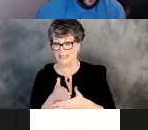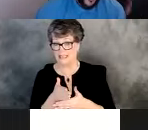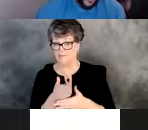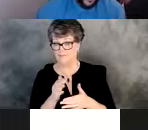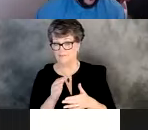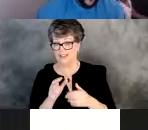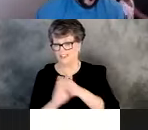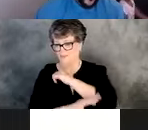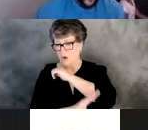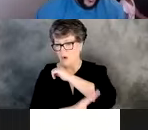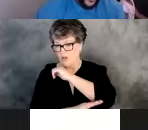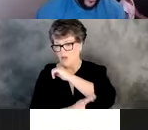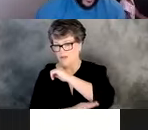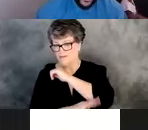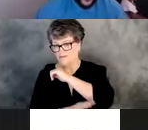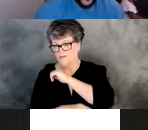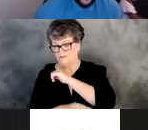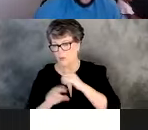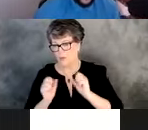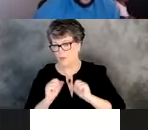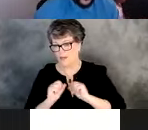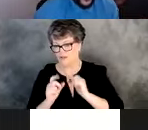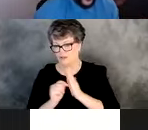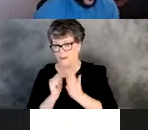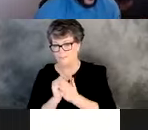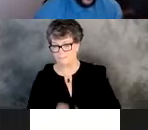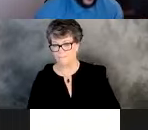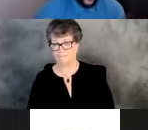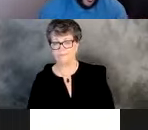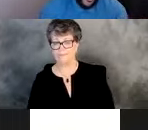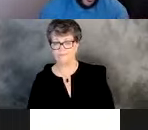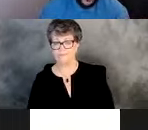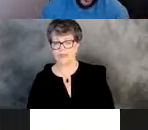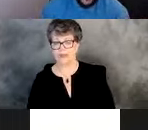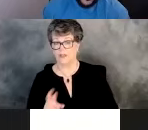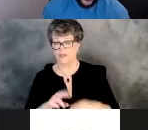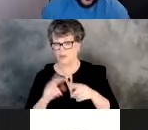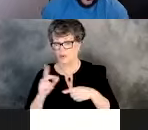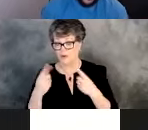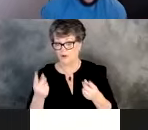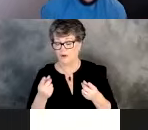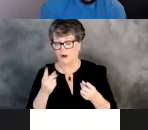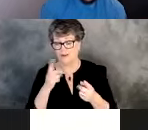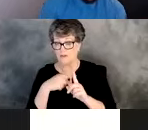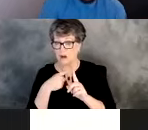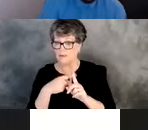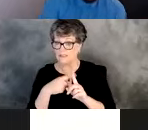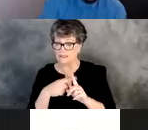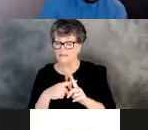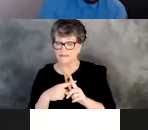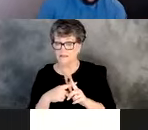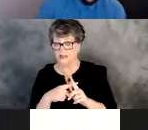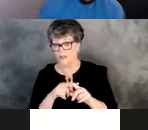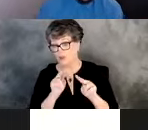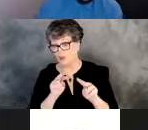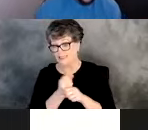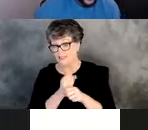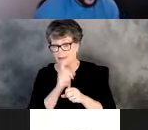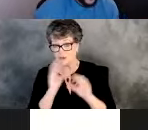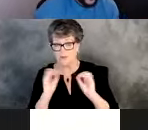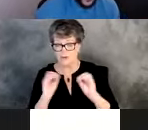this fall or this winter. The results so far are very promising, and I think that they're looking just to make sure that there's no